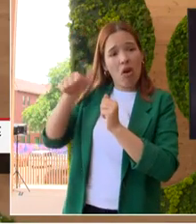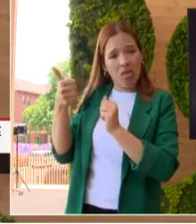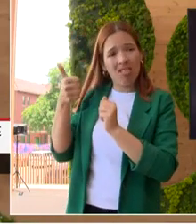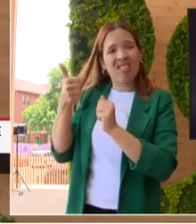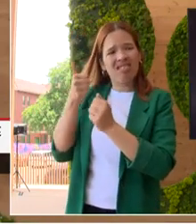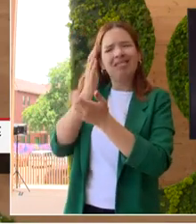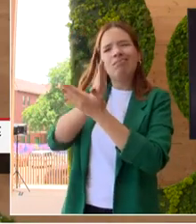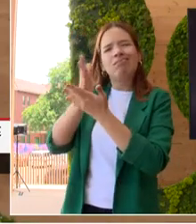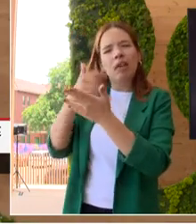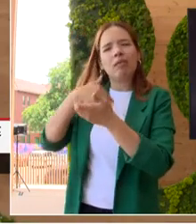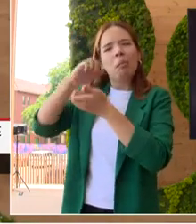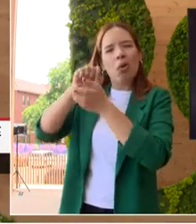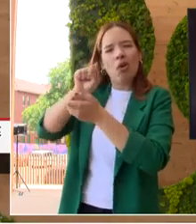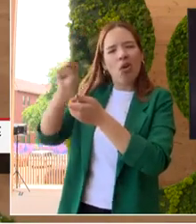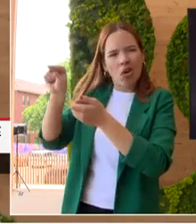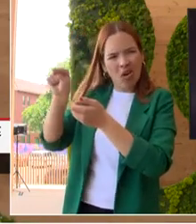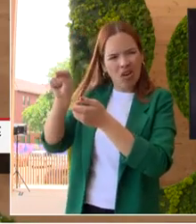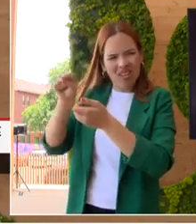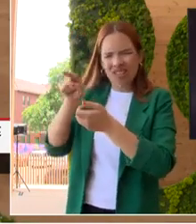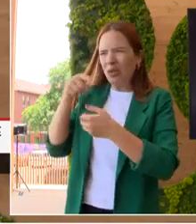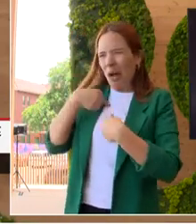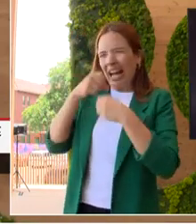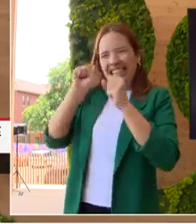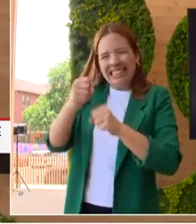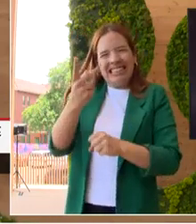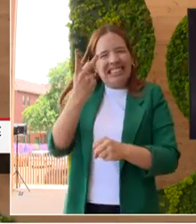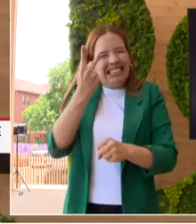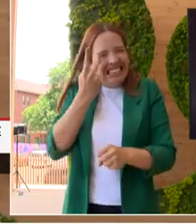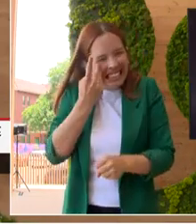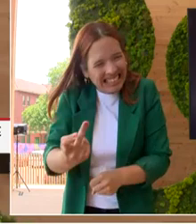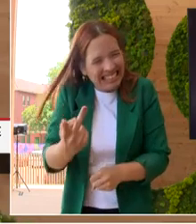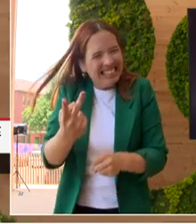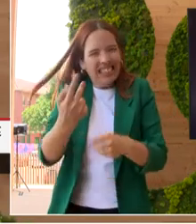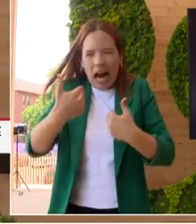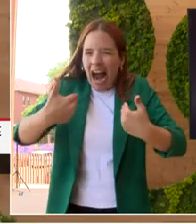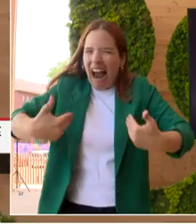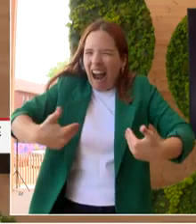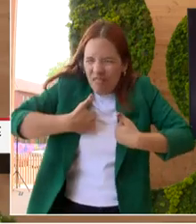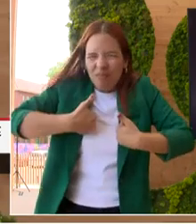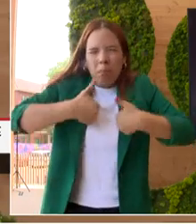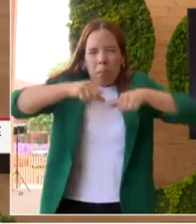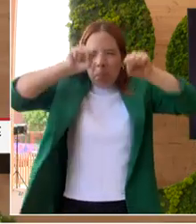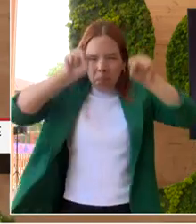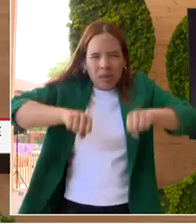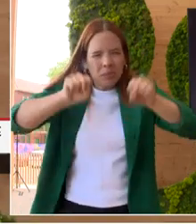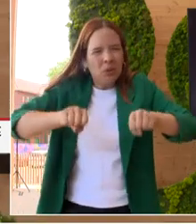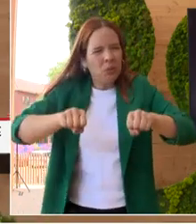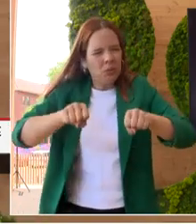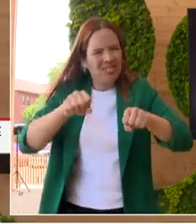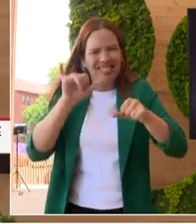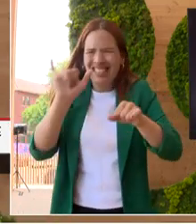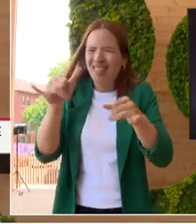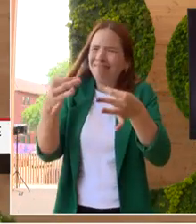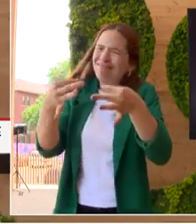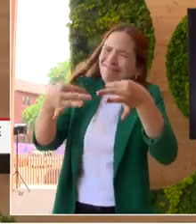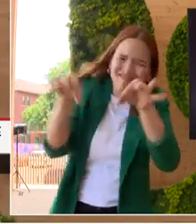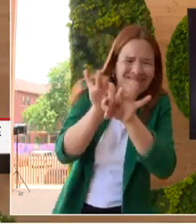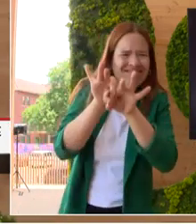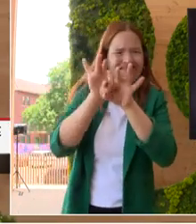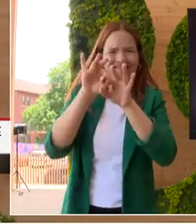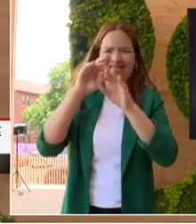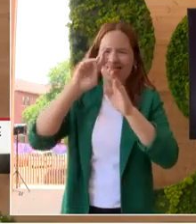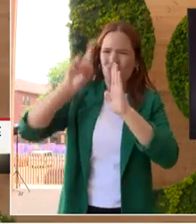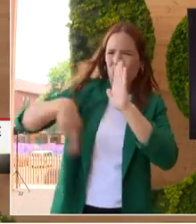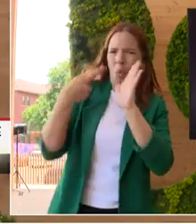saw early on the potential of this St. Elizabeth's campus and the important role it has played and